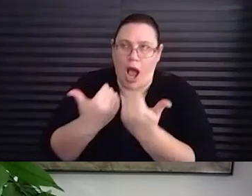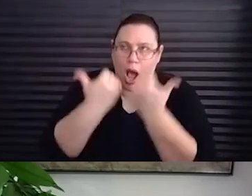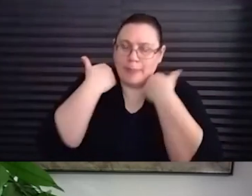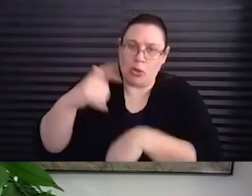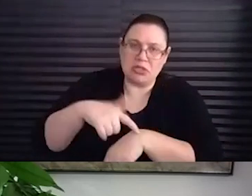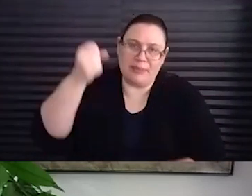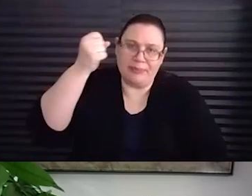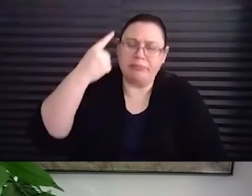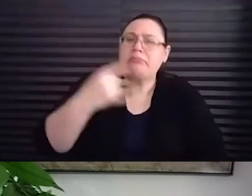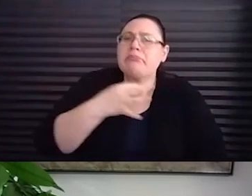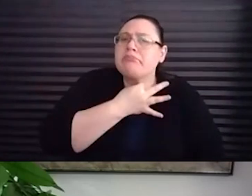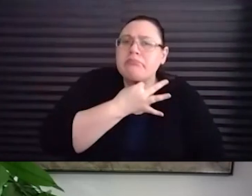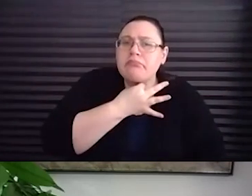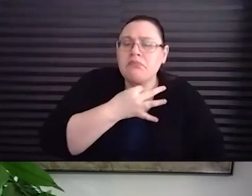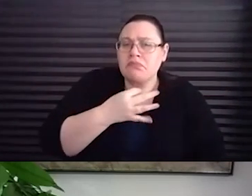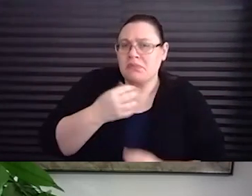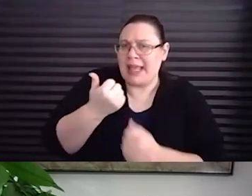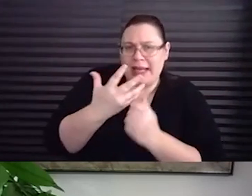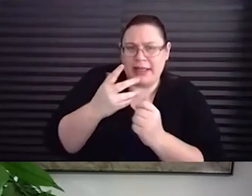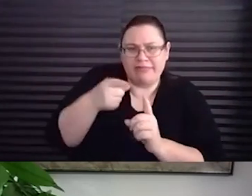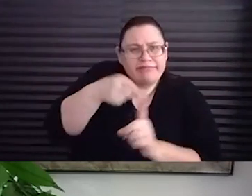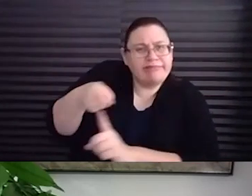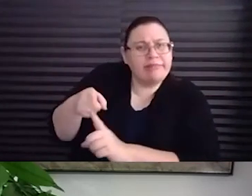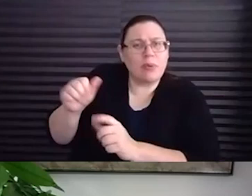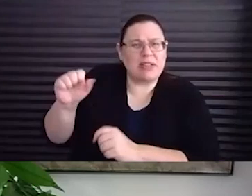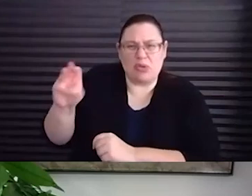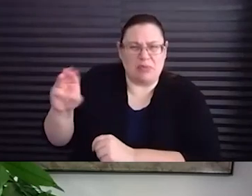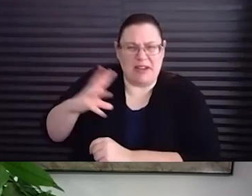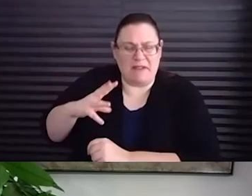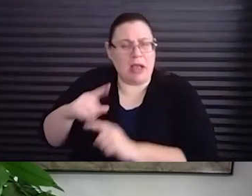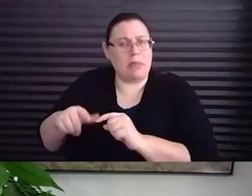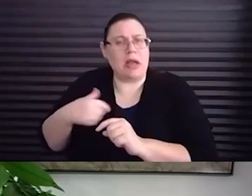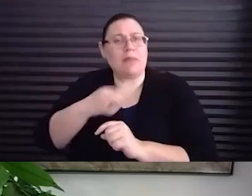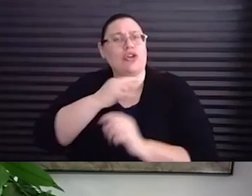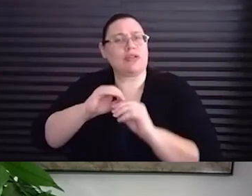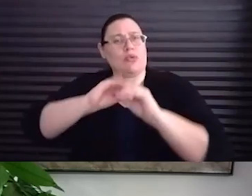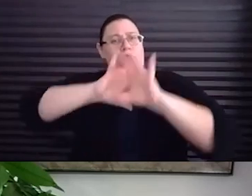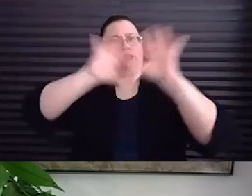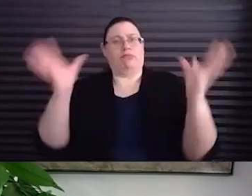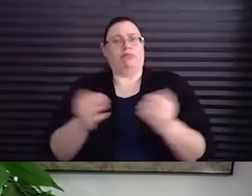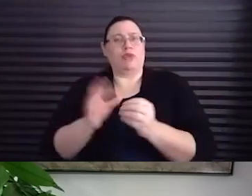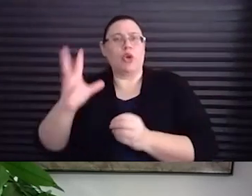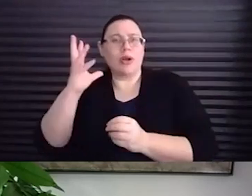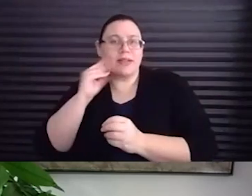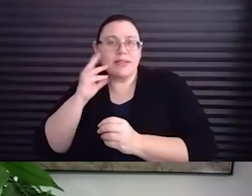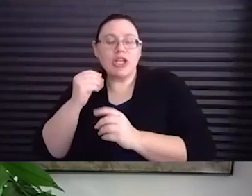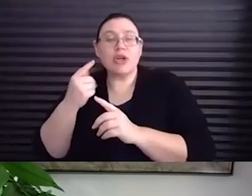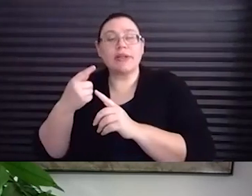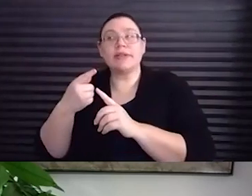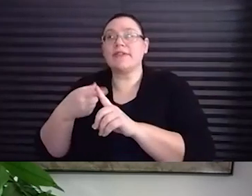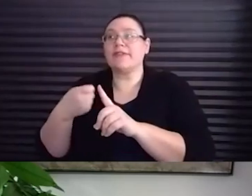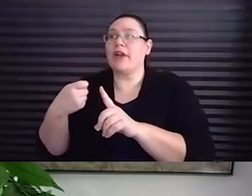hear, certainly if there are pieces you want to focus on with social media, but even more perhaps about your journey from being